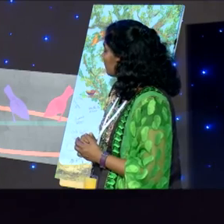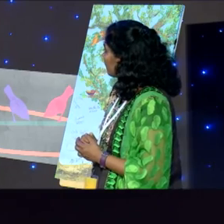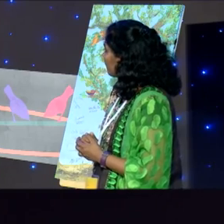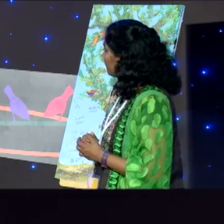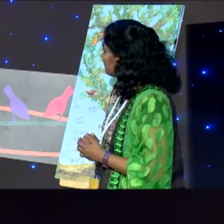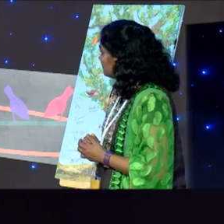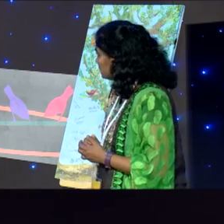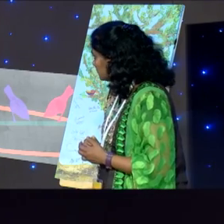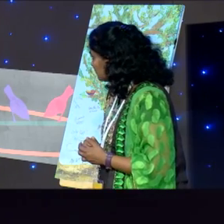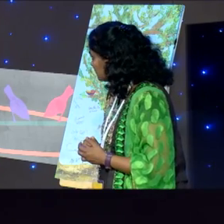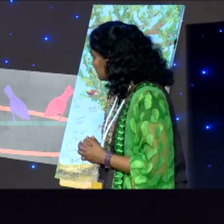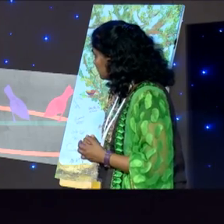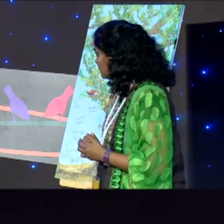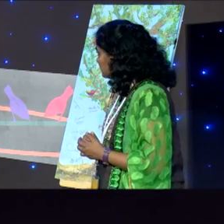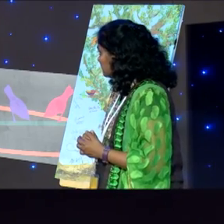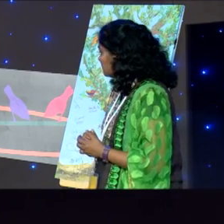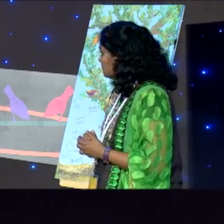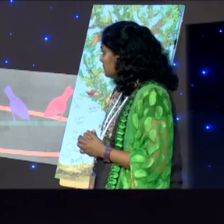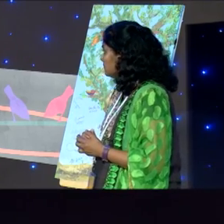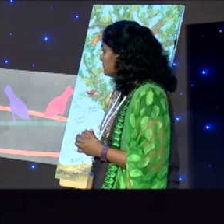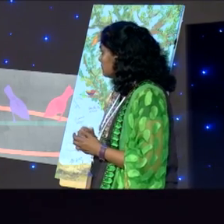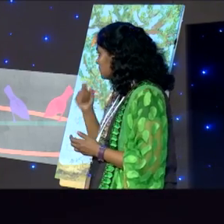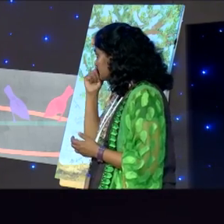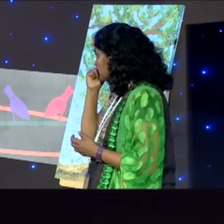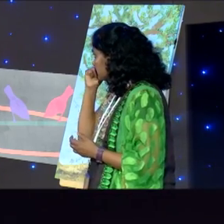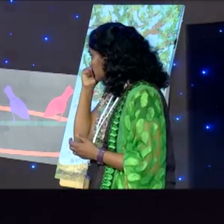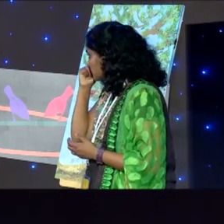and it has like made a huge difference. Like